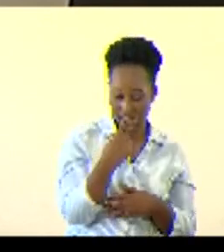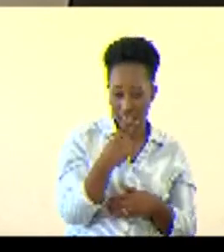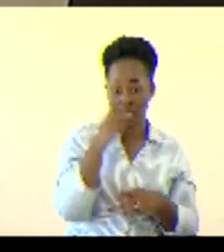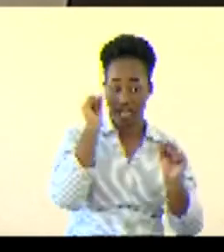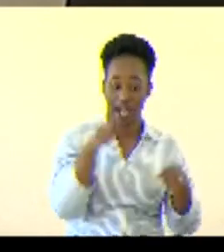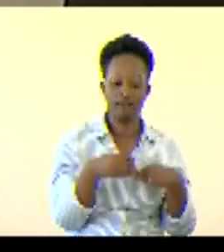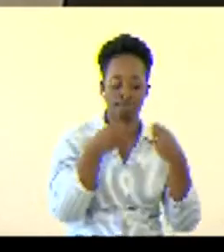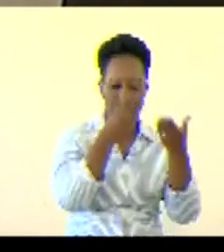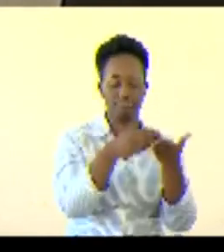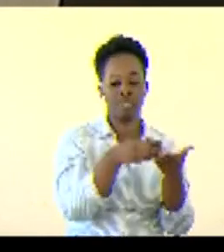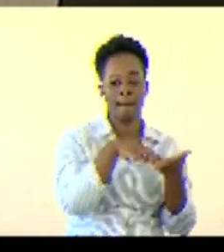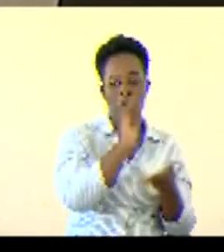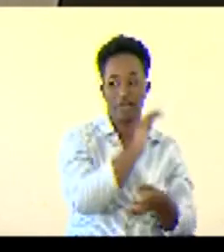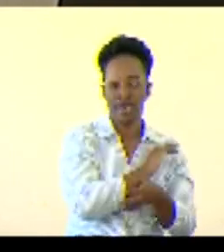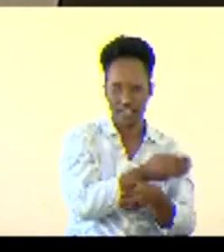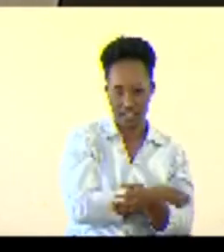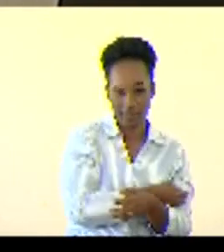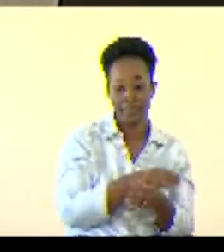of glucose, less